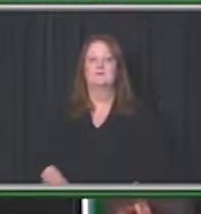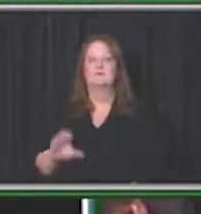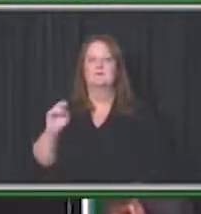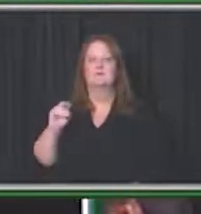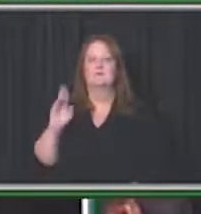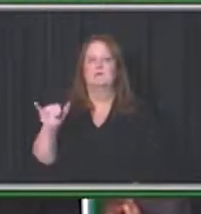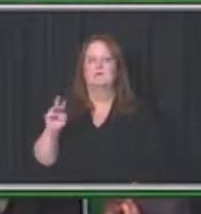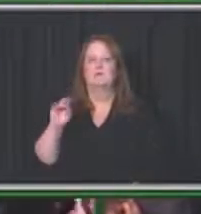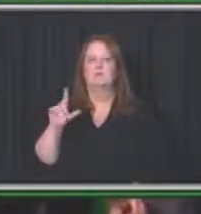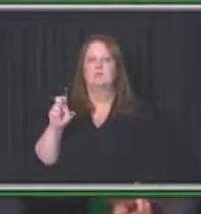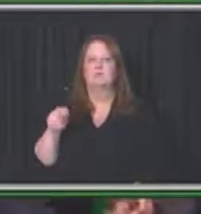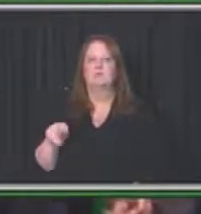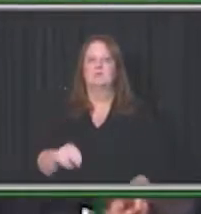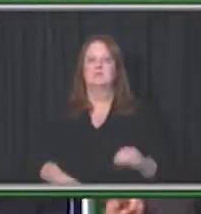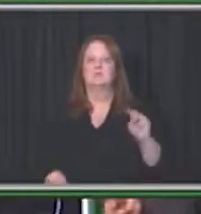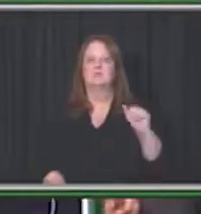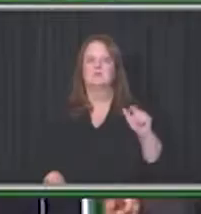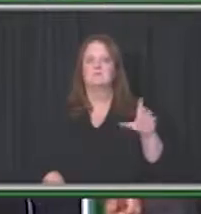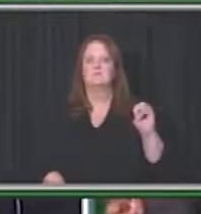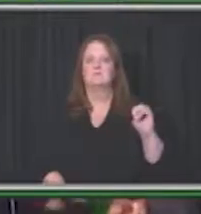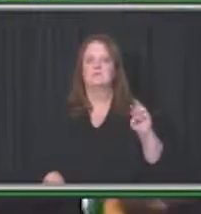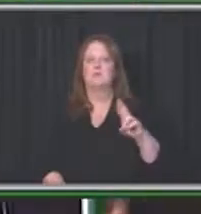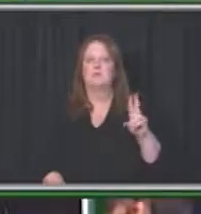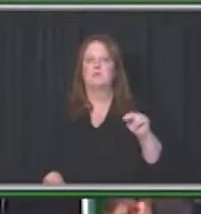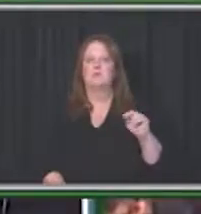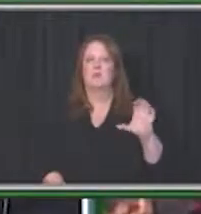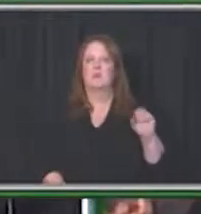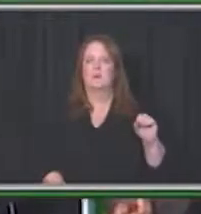Courtney Wilson. Michelle Rumpel.